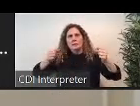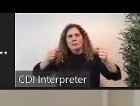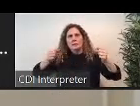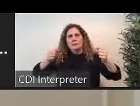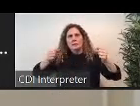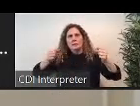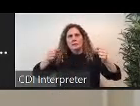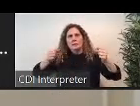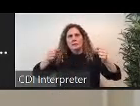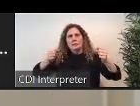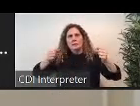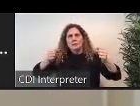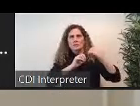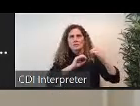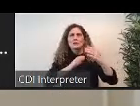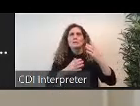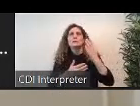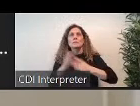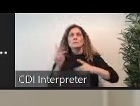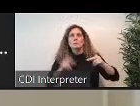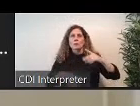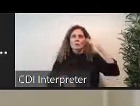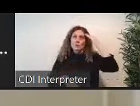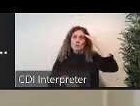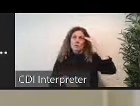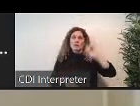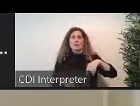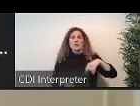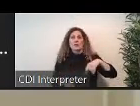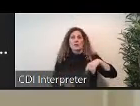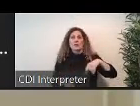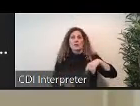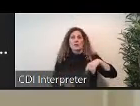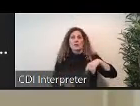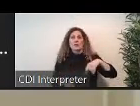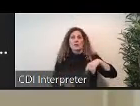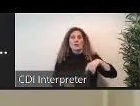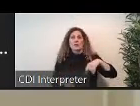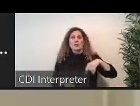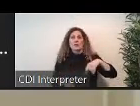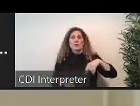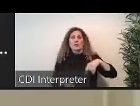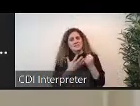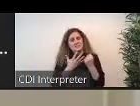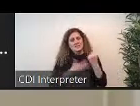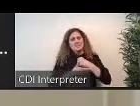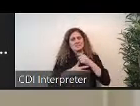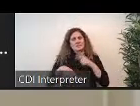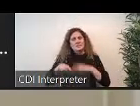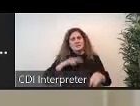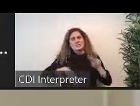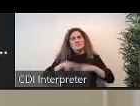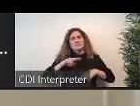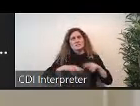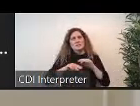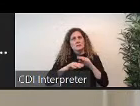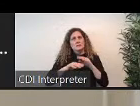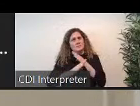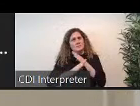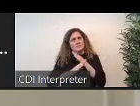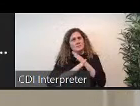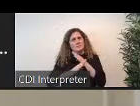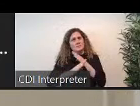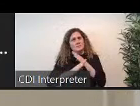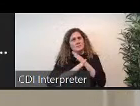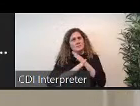plan reviews and so many other aspects of addressing the pandemic, and they deserve recognition and appreciation for their